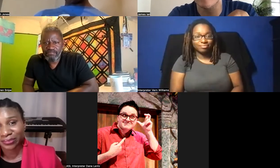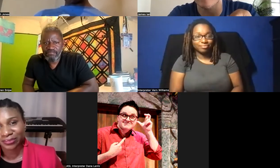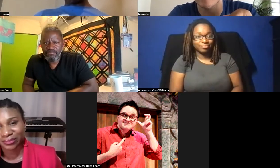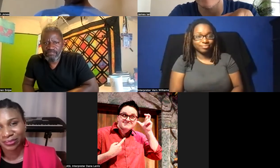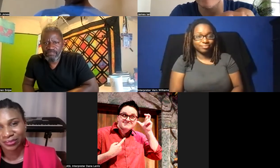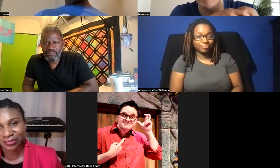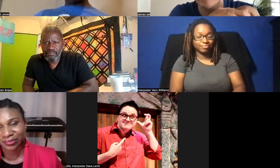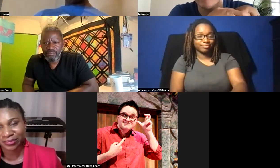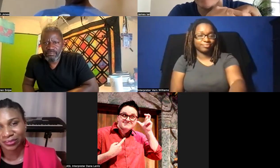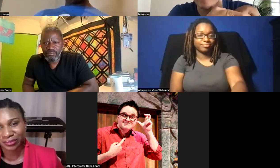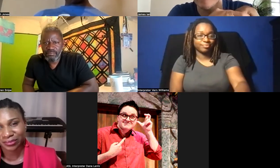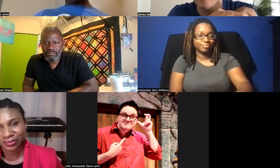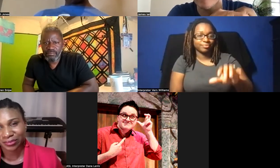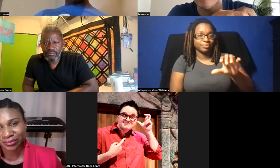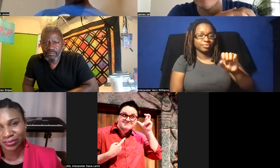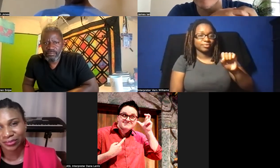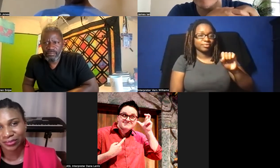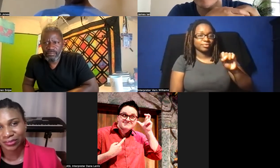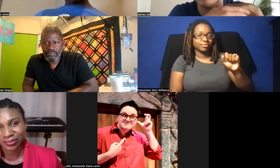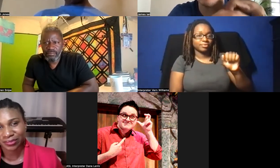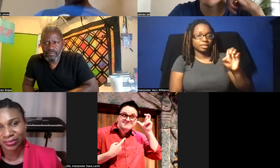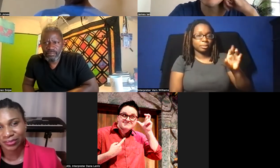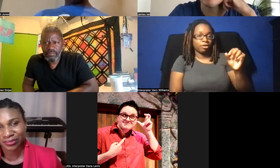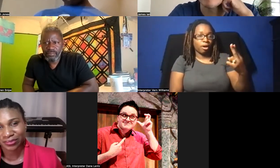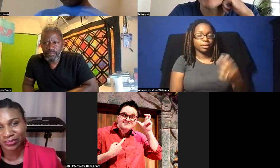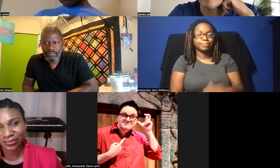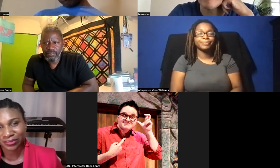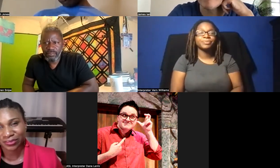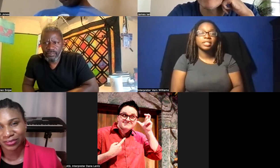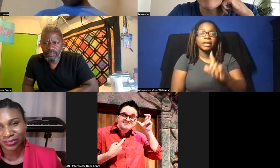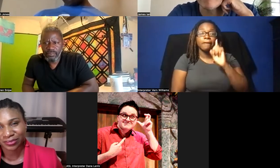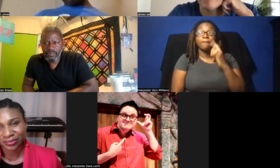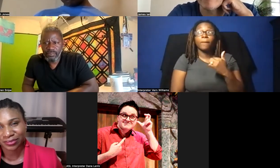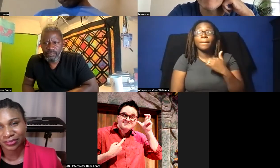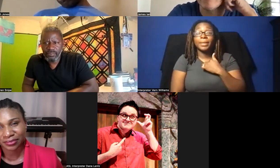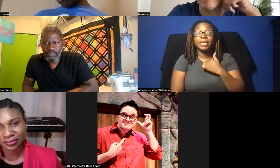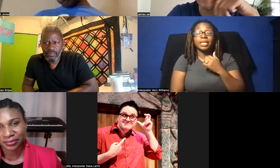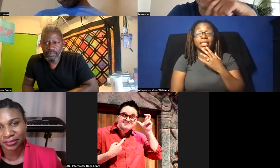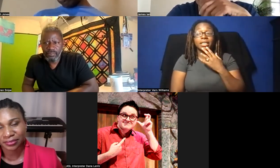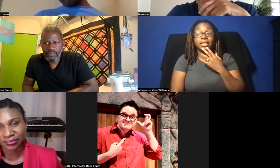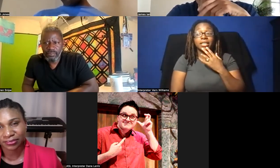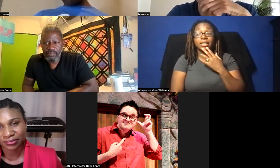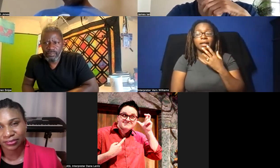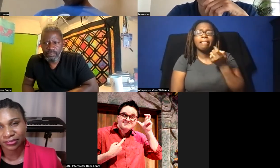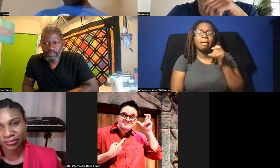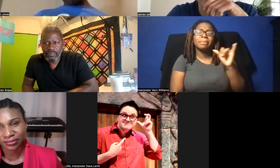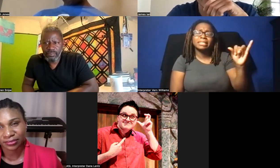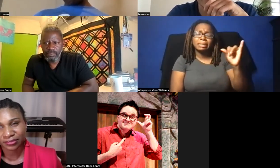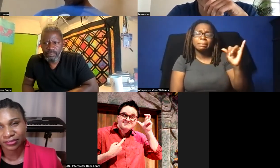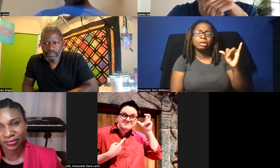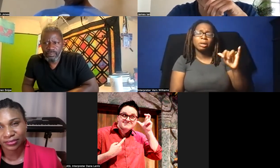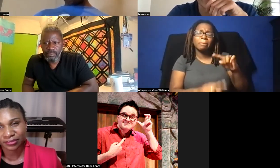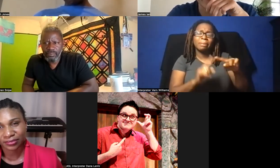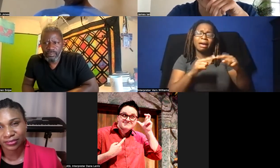I think for me, it was similar, but it was kind of the opposite. Like